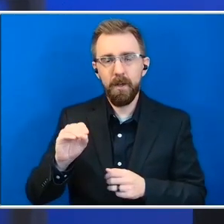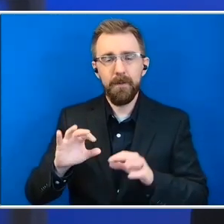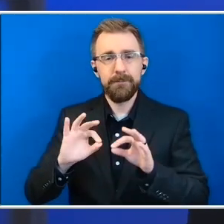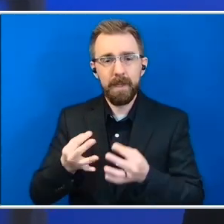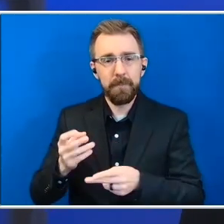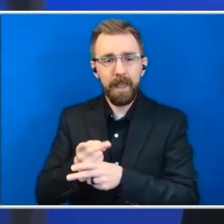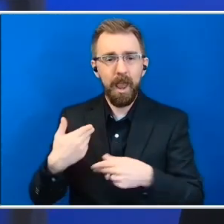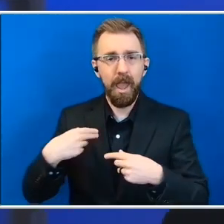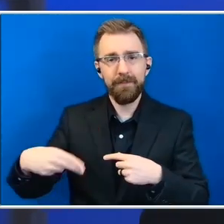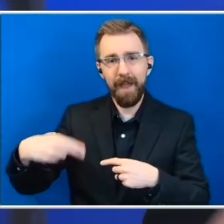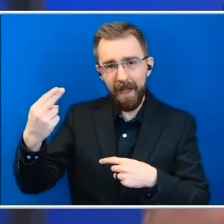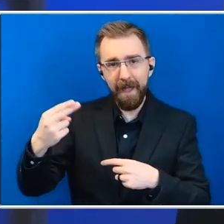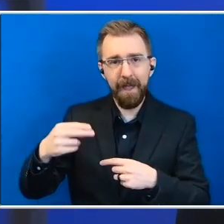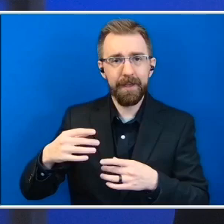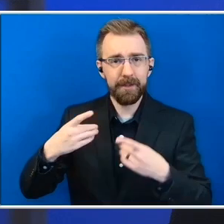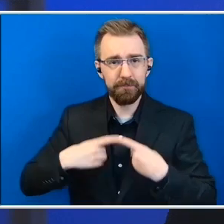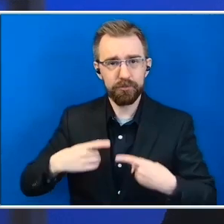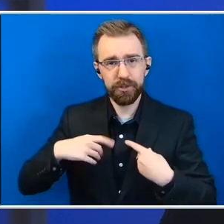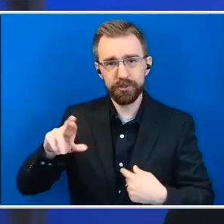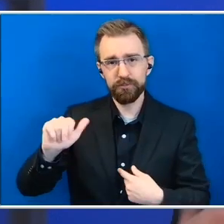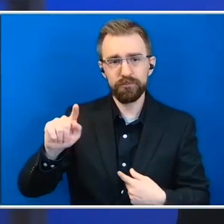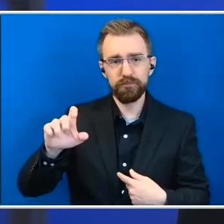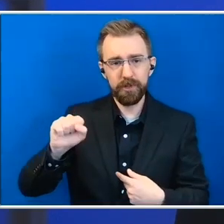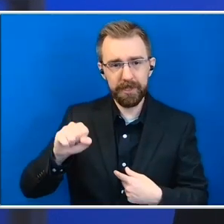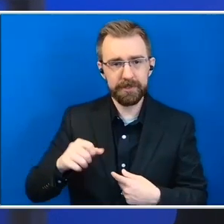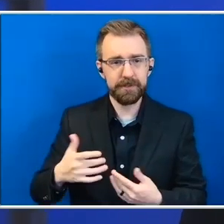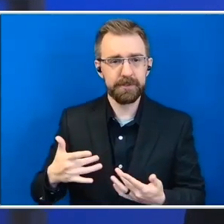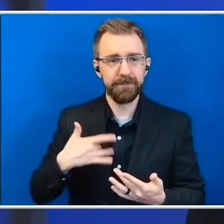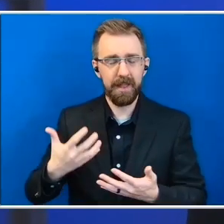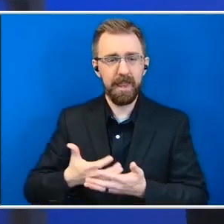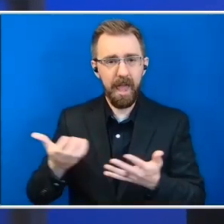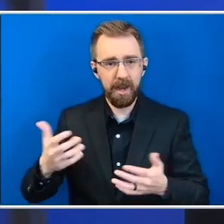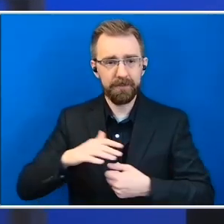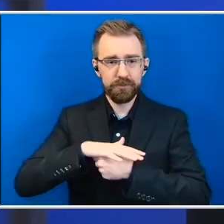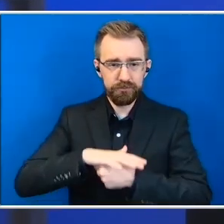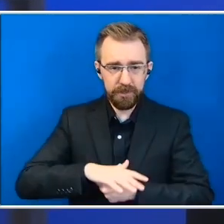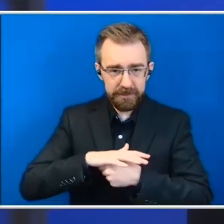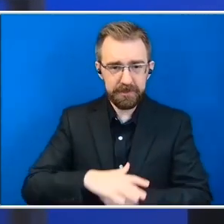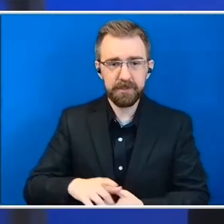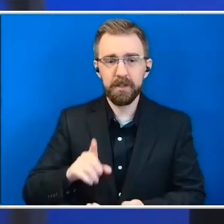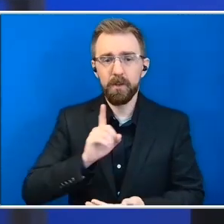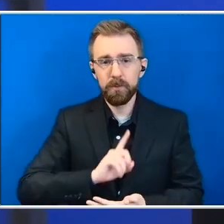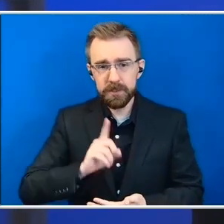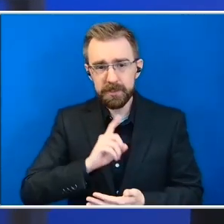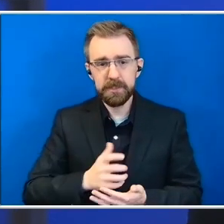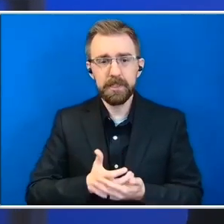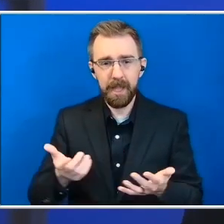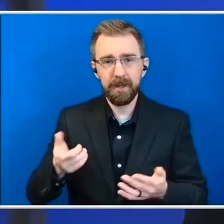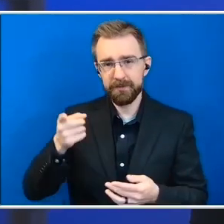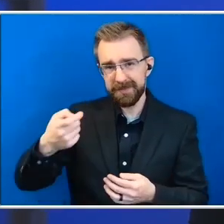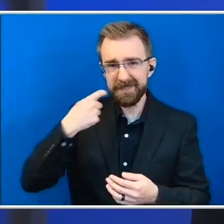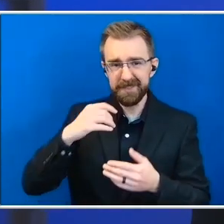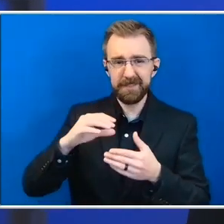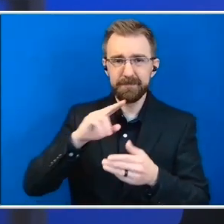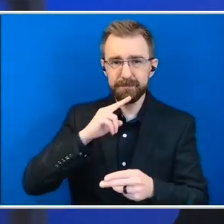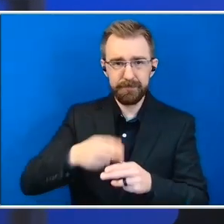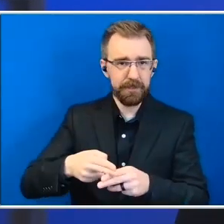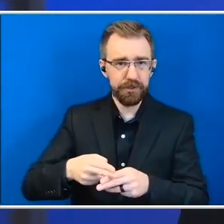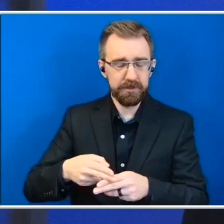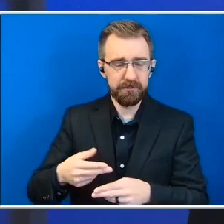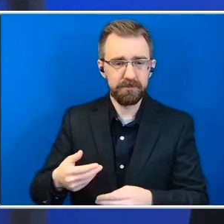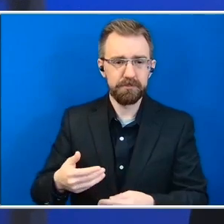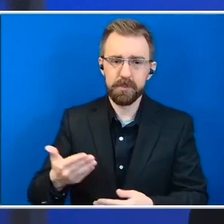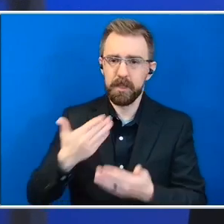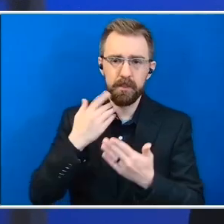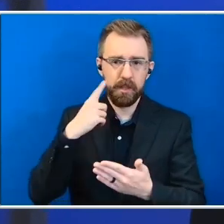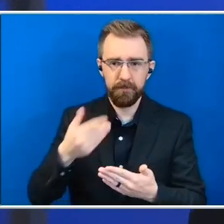depression, right? There's a lot of distress, a lot of loneliness, a lot of what Carlos mentioned. And by the way, thank you for having Carlos.